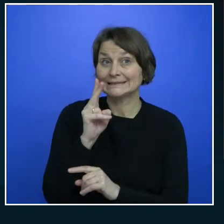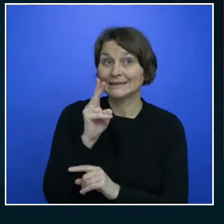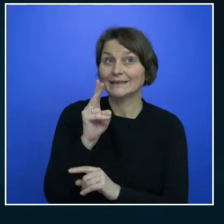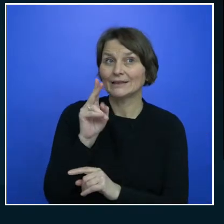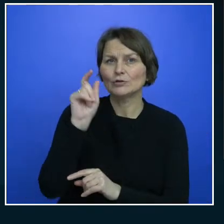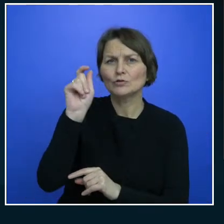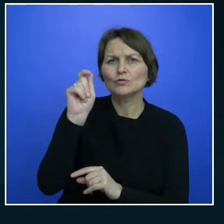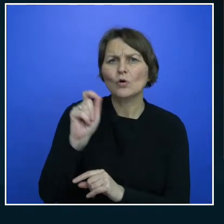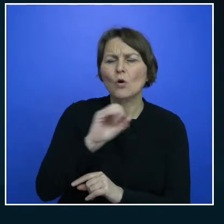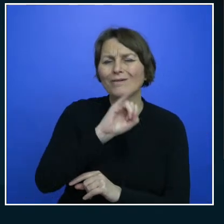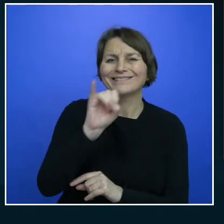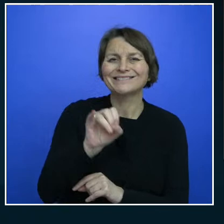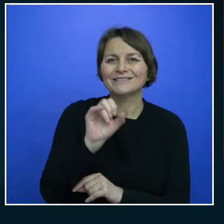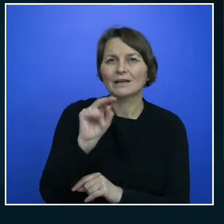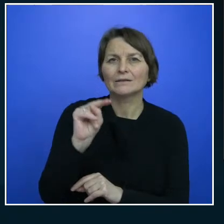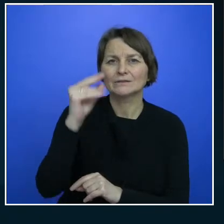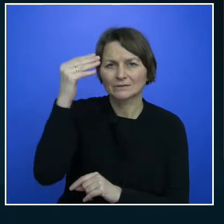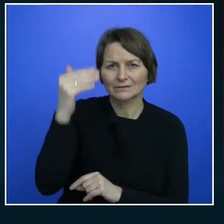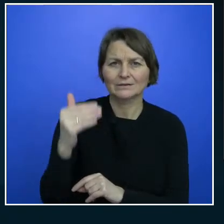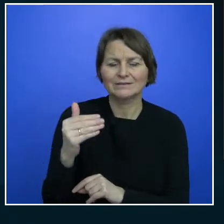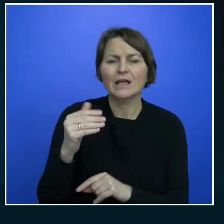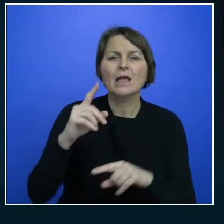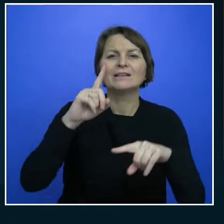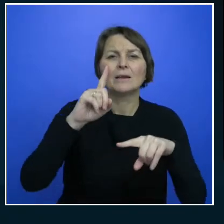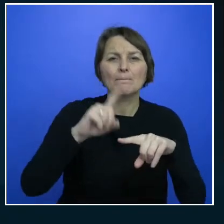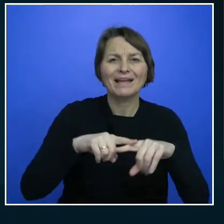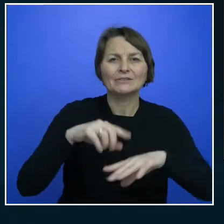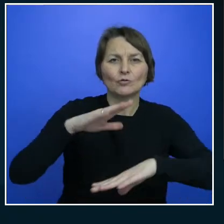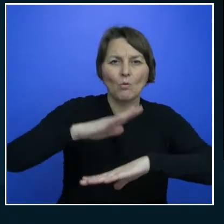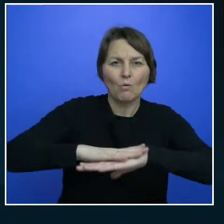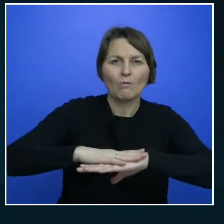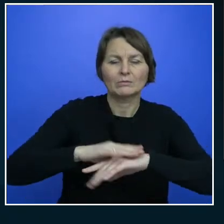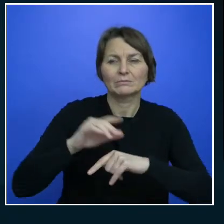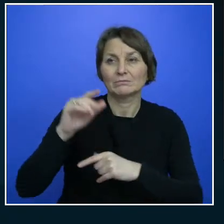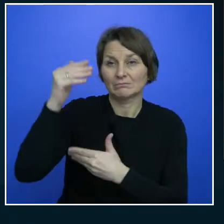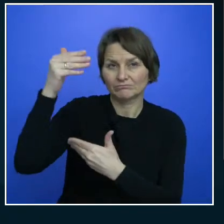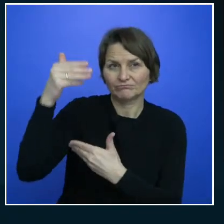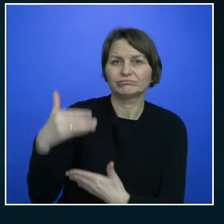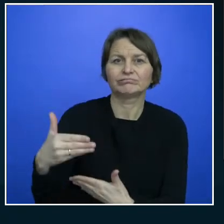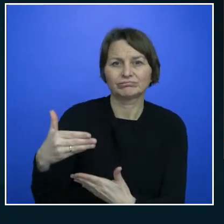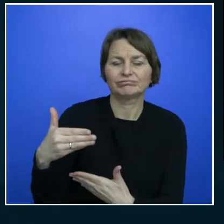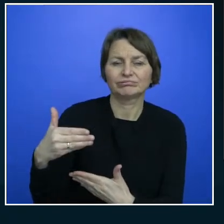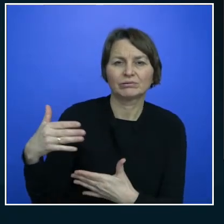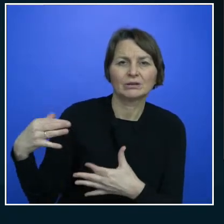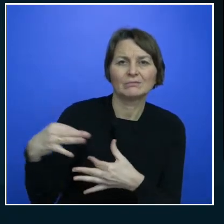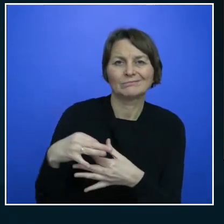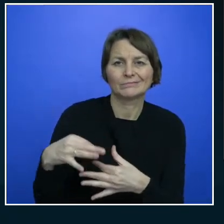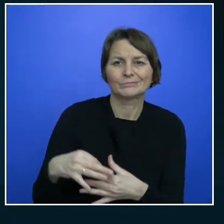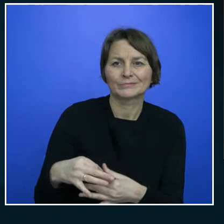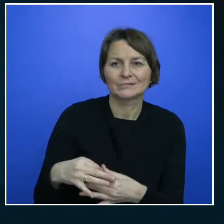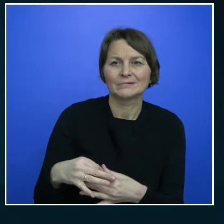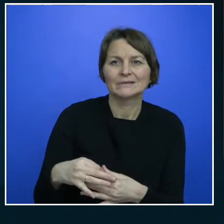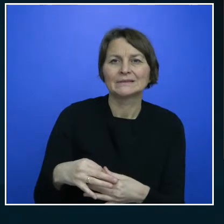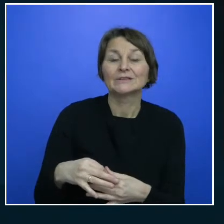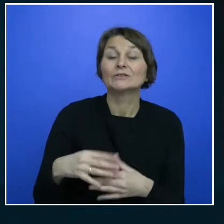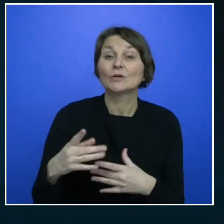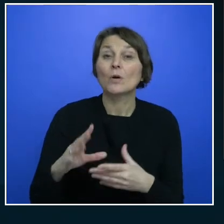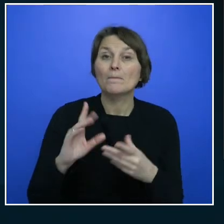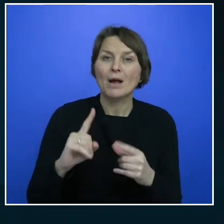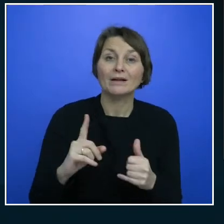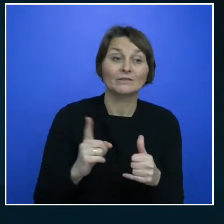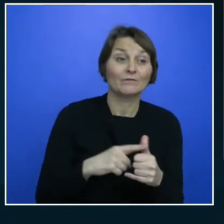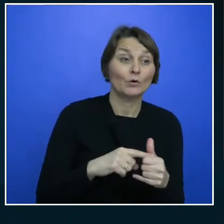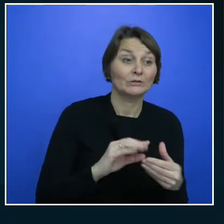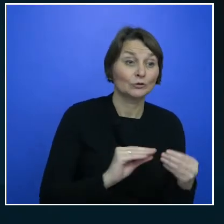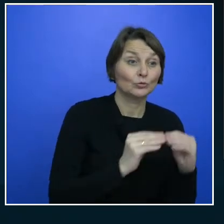section. So this is us telling the ARM engine the creation of this object depends on the creation of another object.